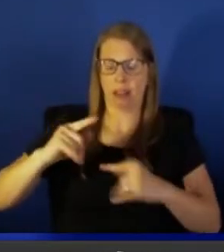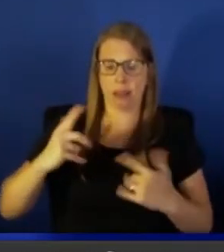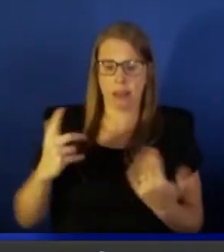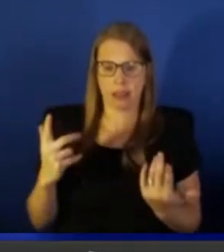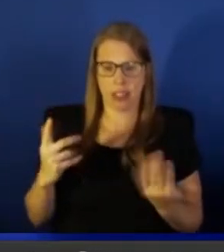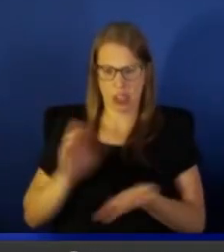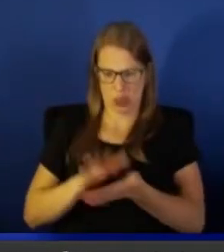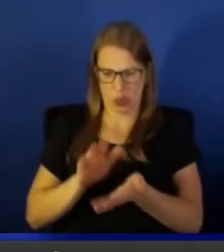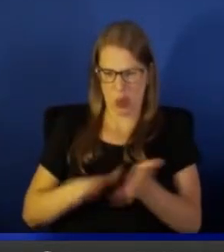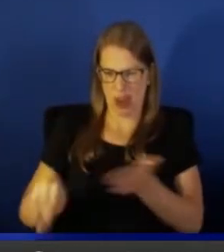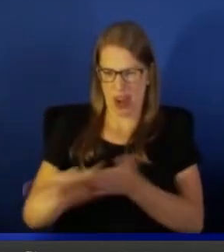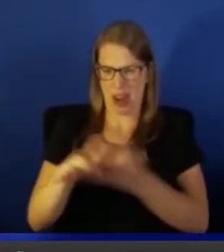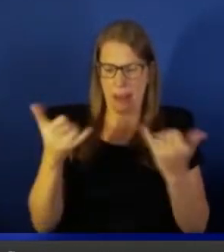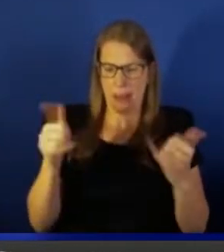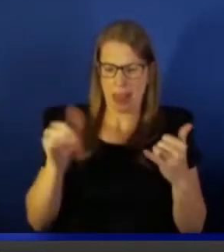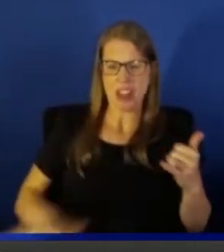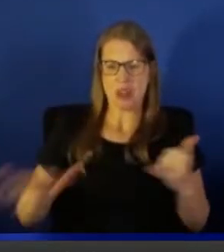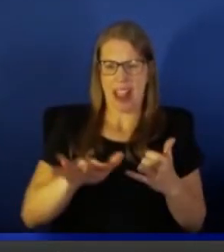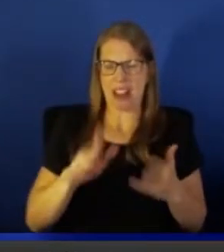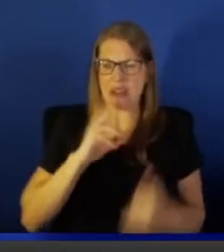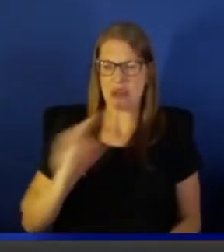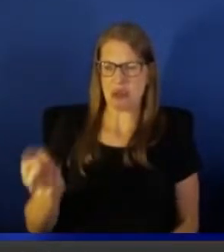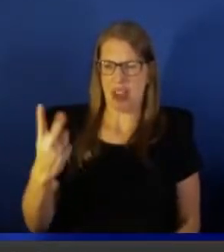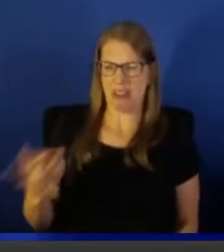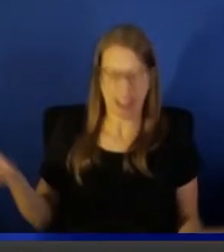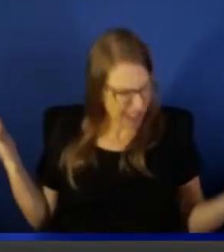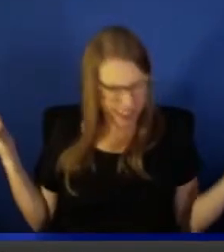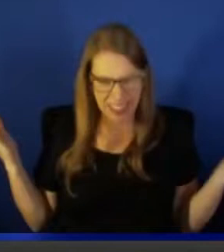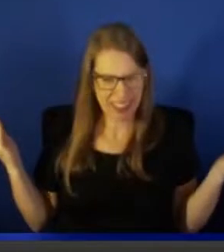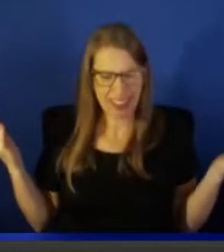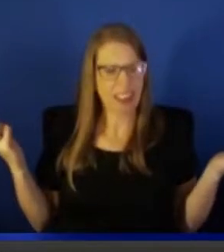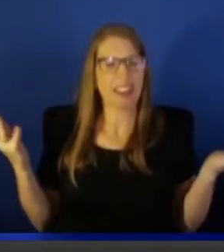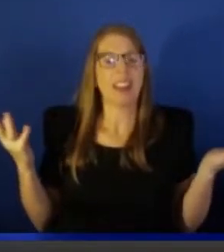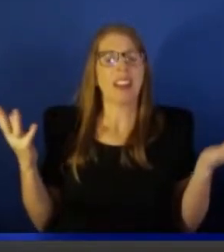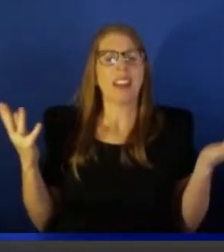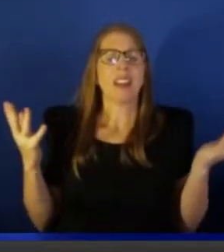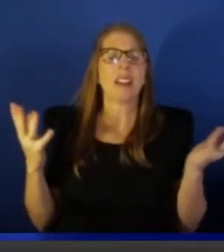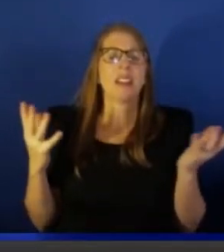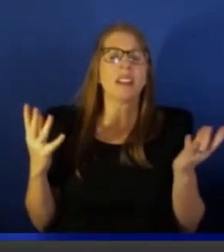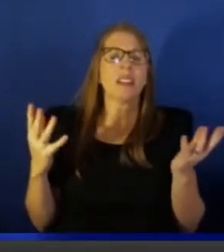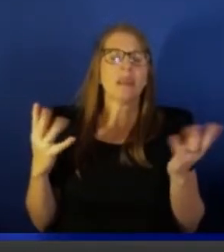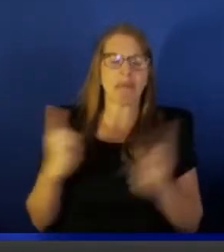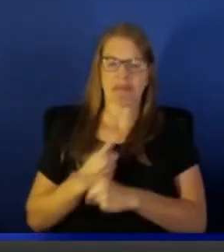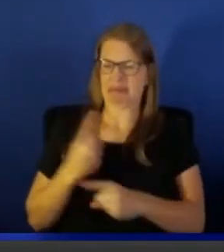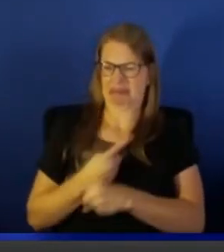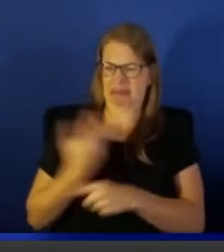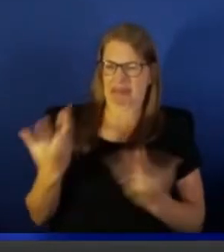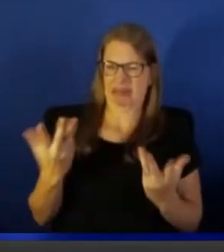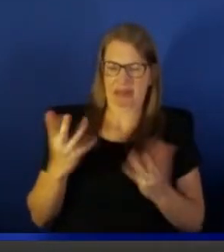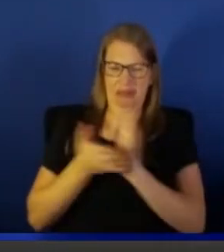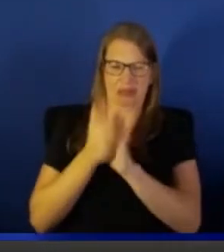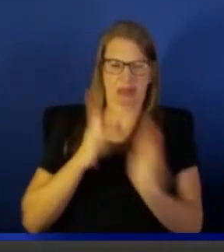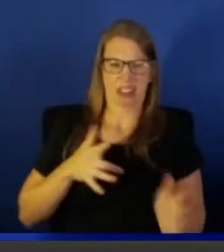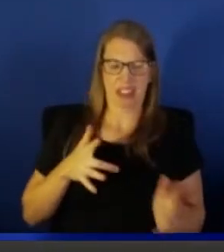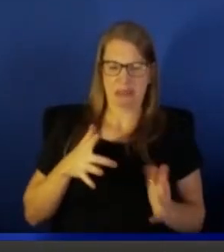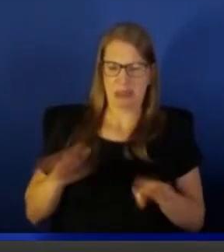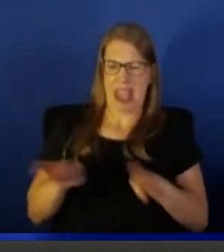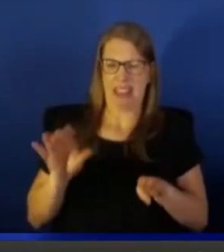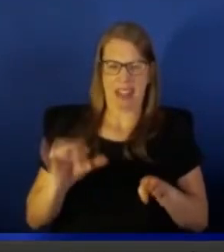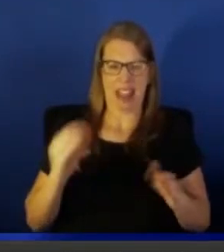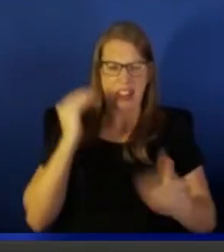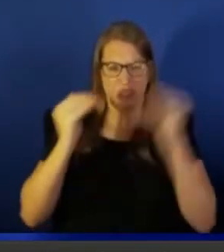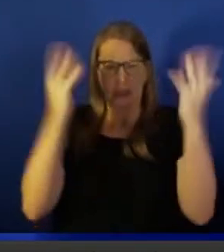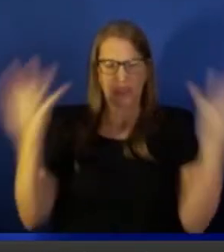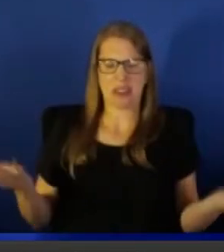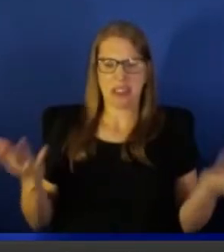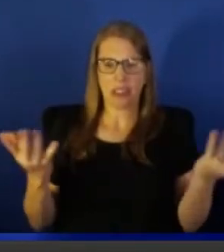schoolyard playground and are 12 years old. Be adults, be reasonable, help people look out for their own health, and importantly, still look